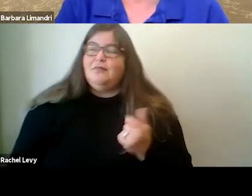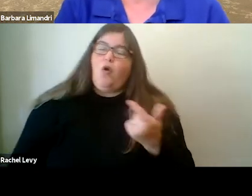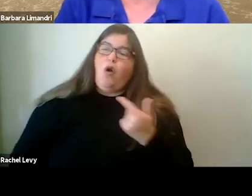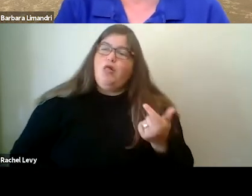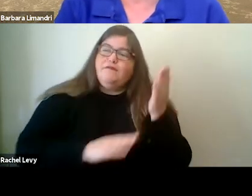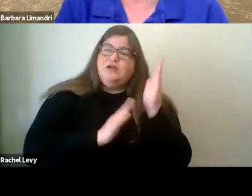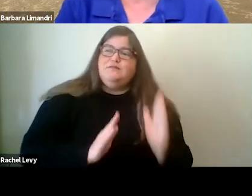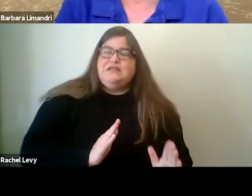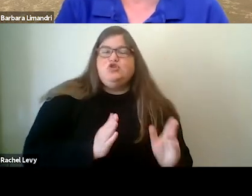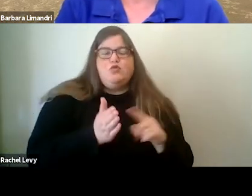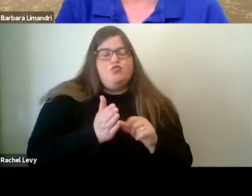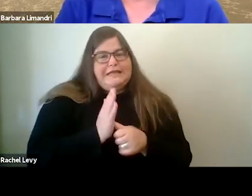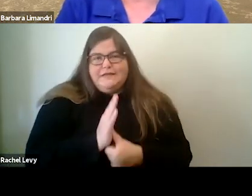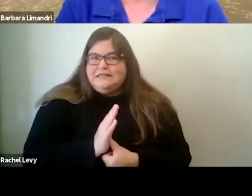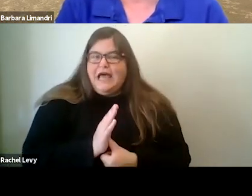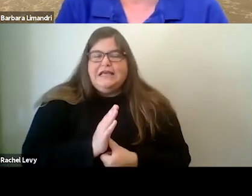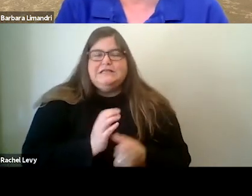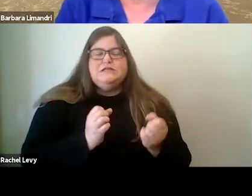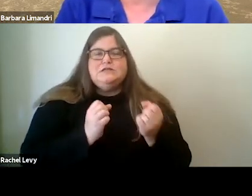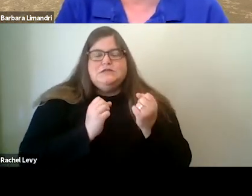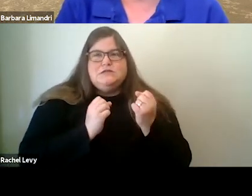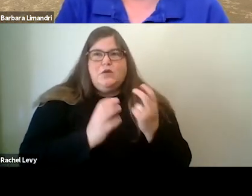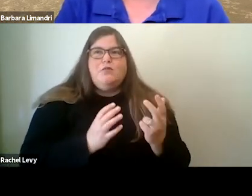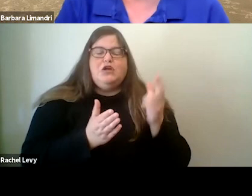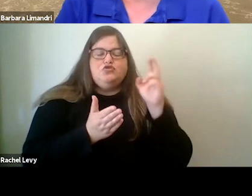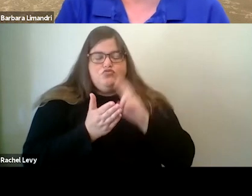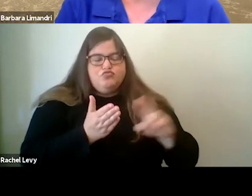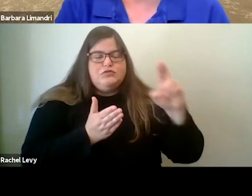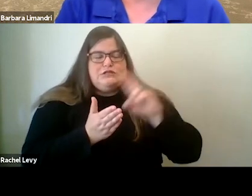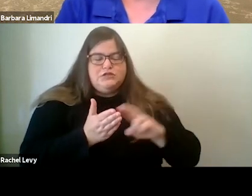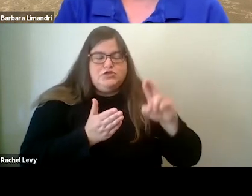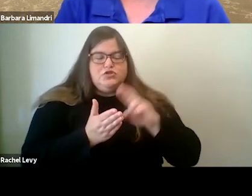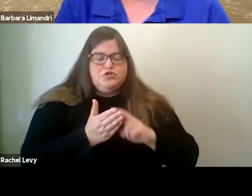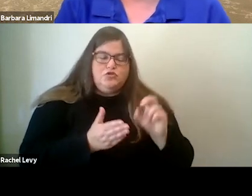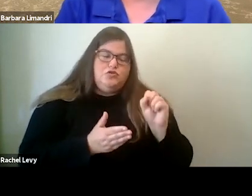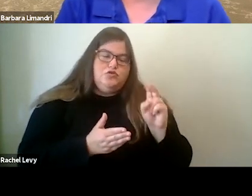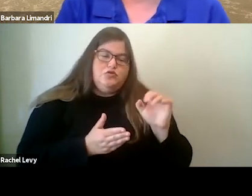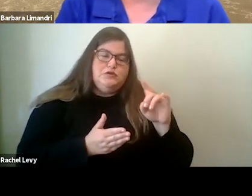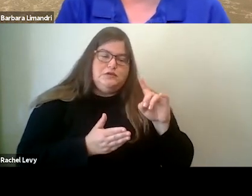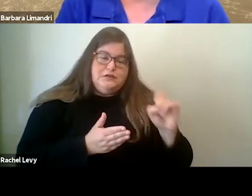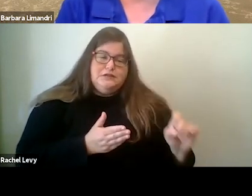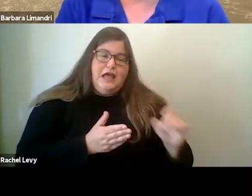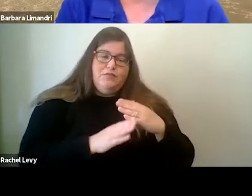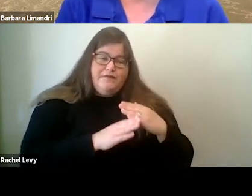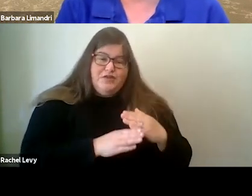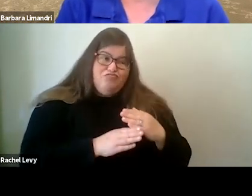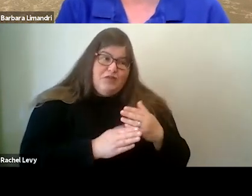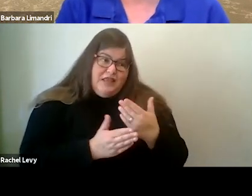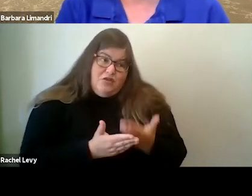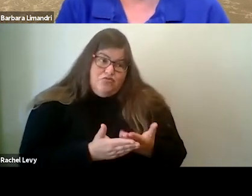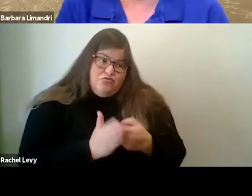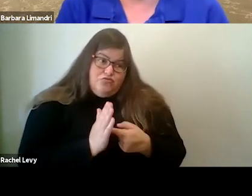research in suicide intervention and suicide prevention, shows us that the skills for suicide prevention